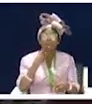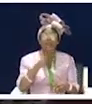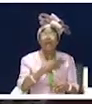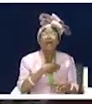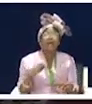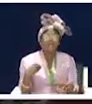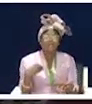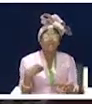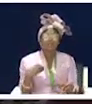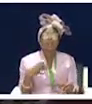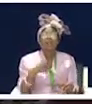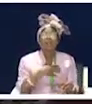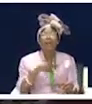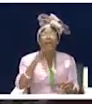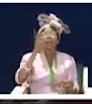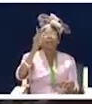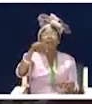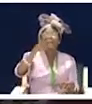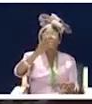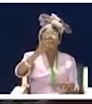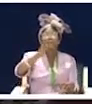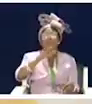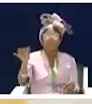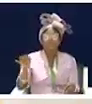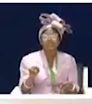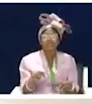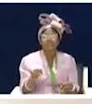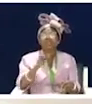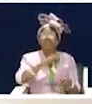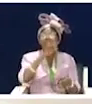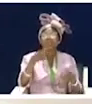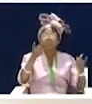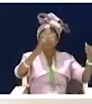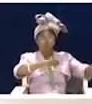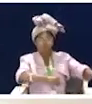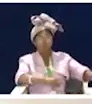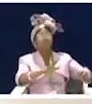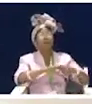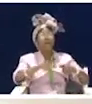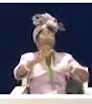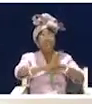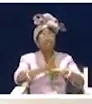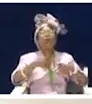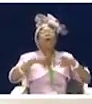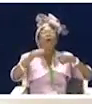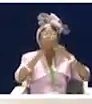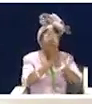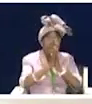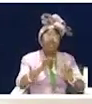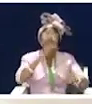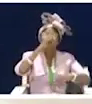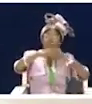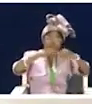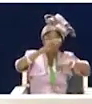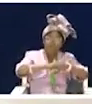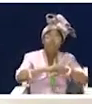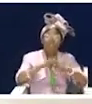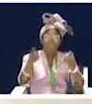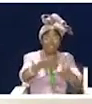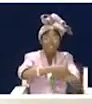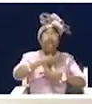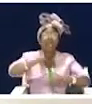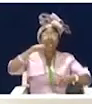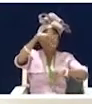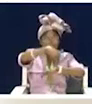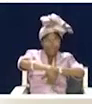and my provincial pastor, Pastor Gabriel, that they have turned my house to church. Prayer is going on day and night